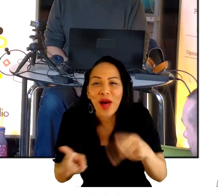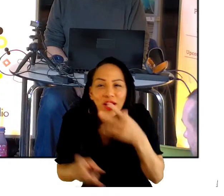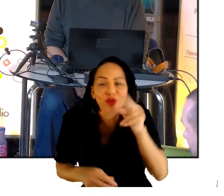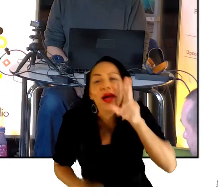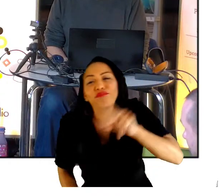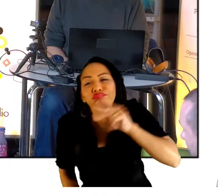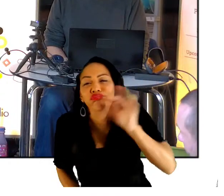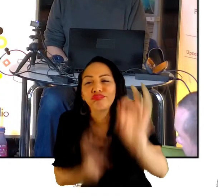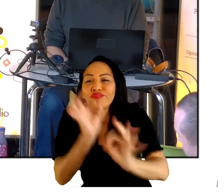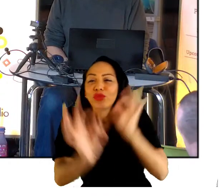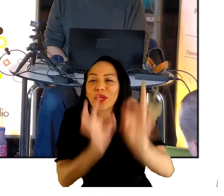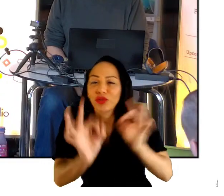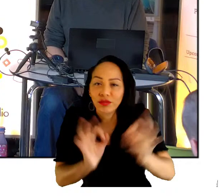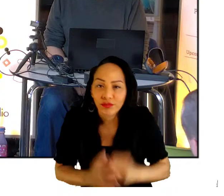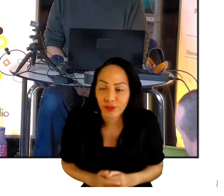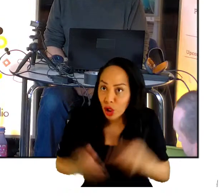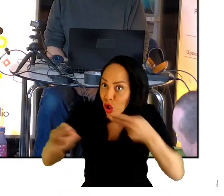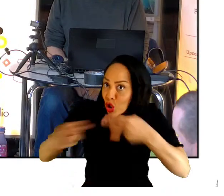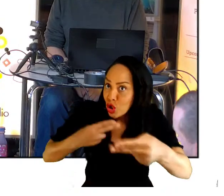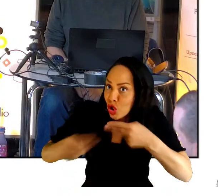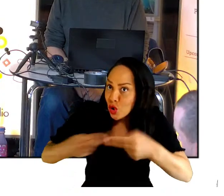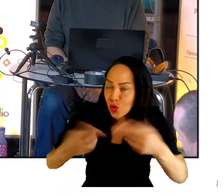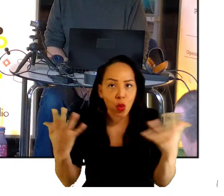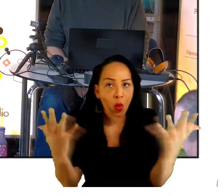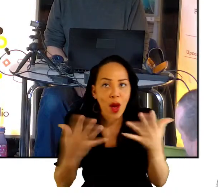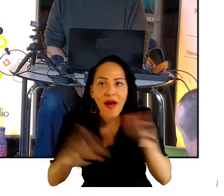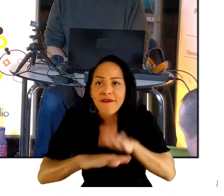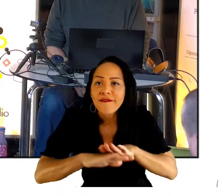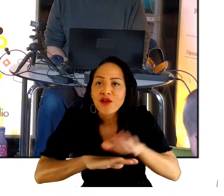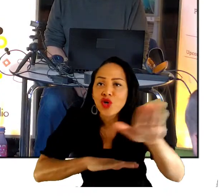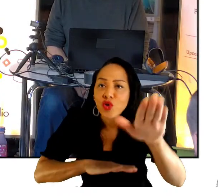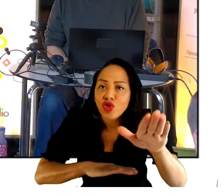You can get news on all of our future talks by heading to